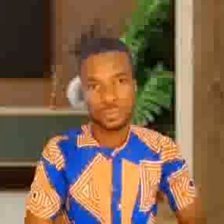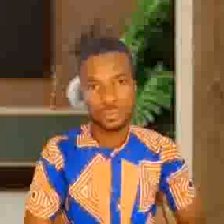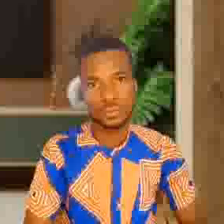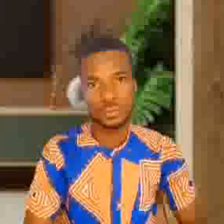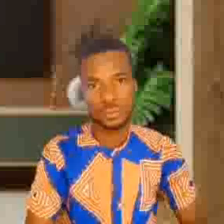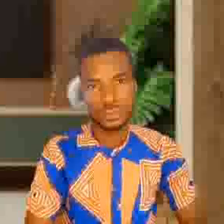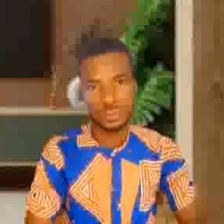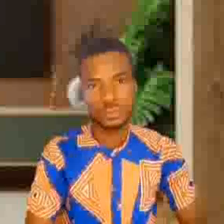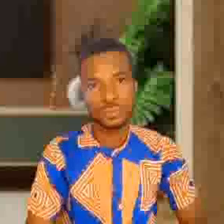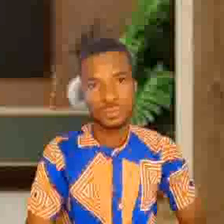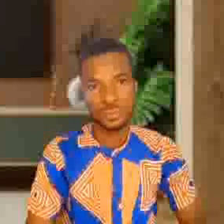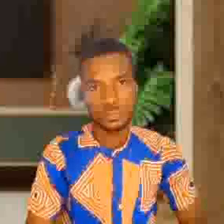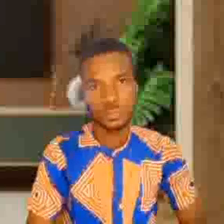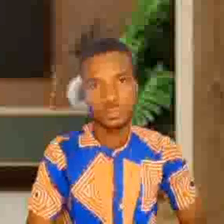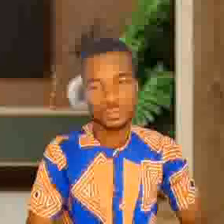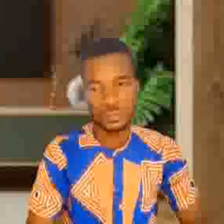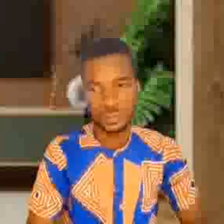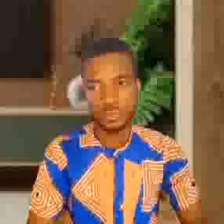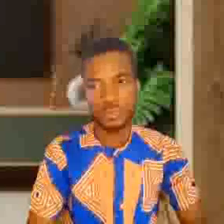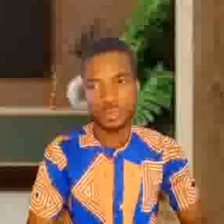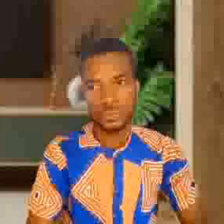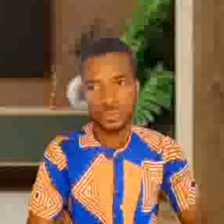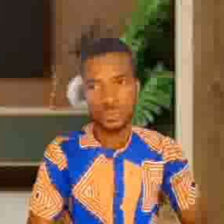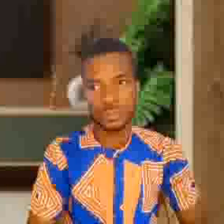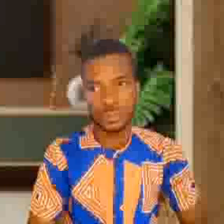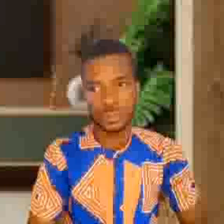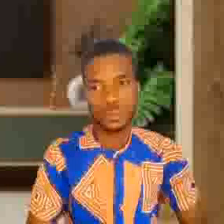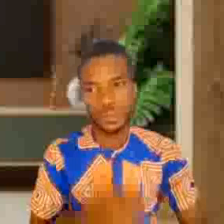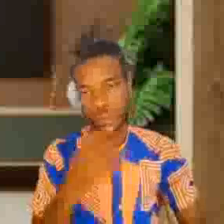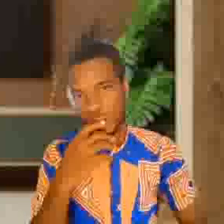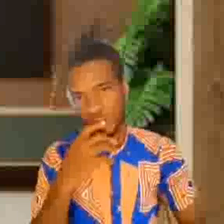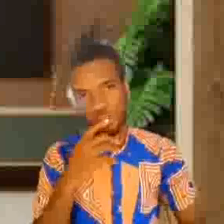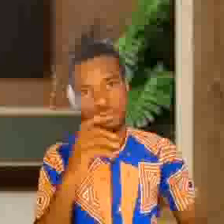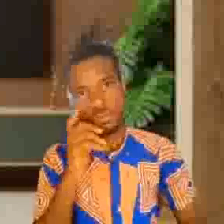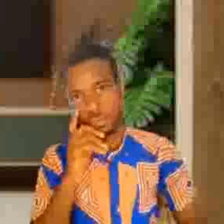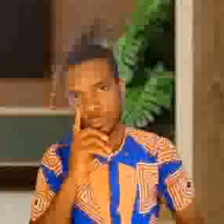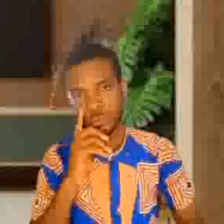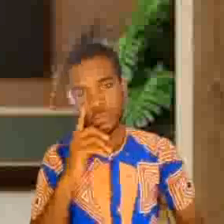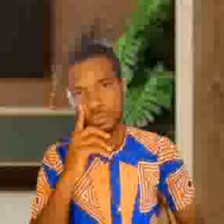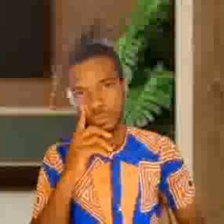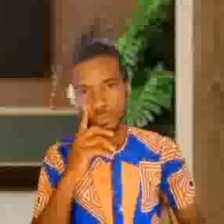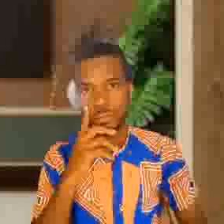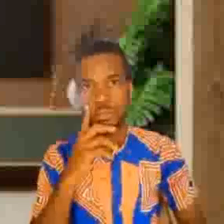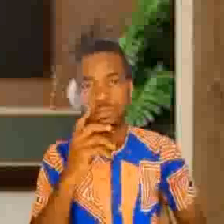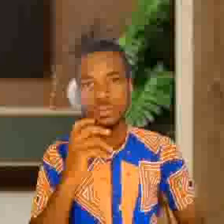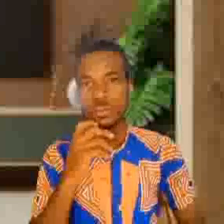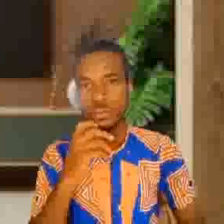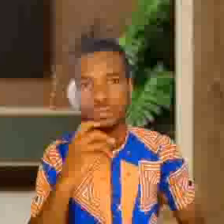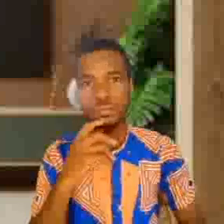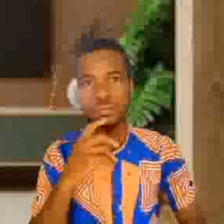developed such that you can actually come into the market, pick a ticket when it is